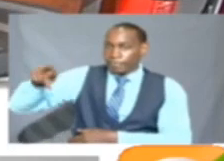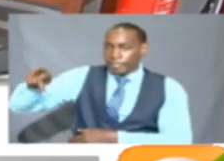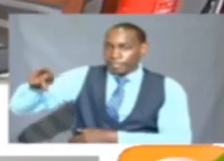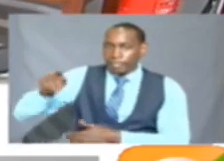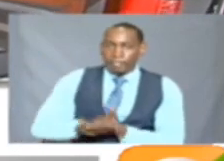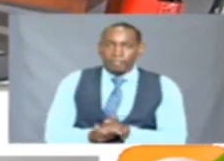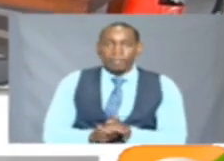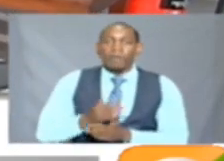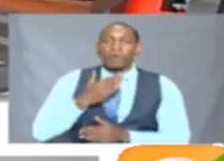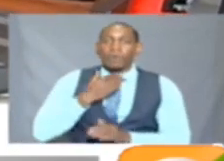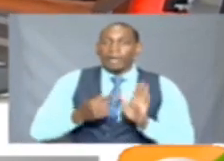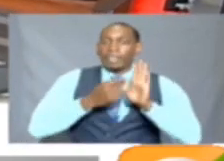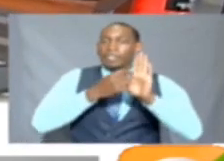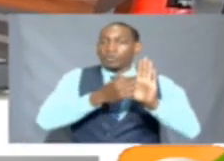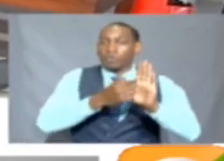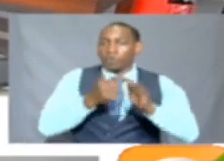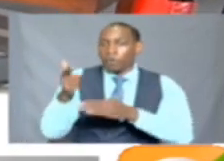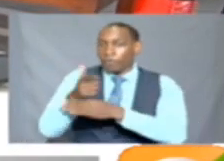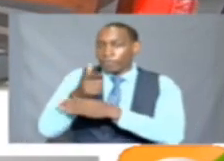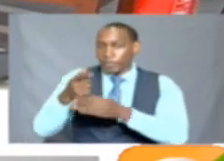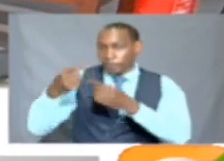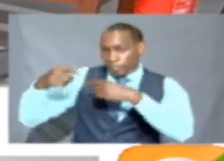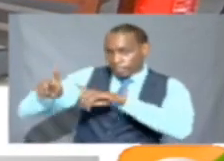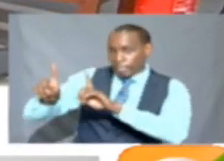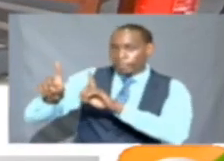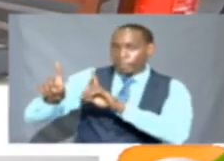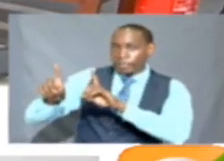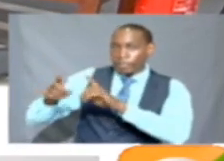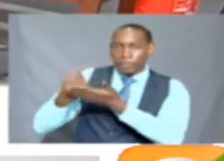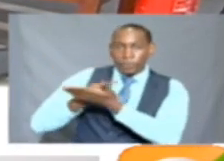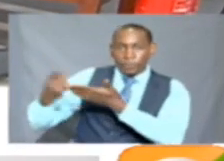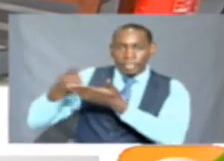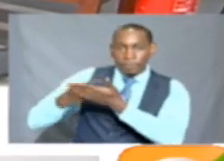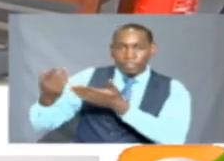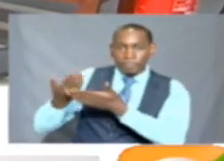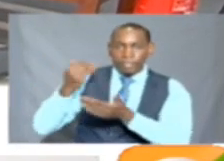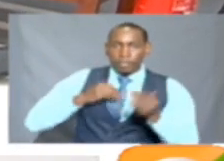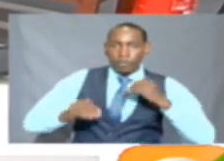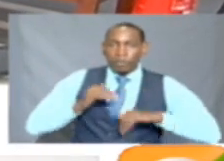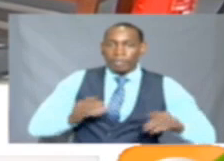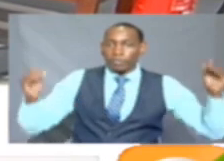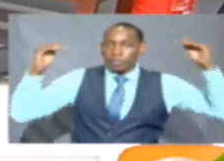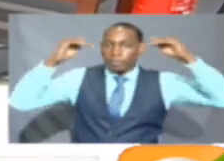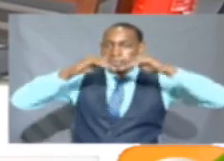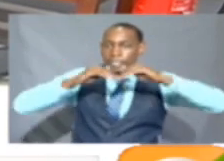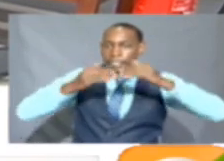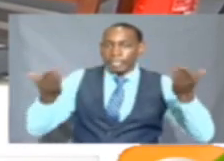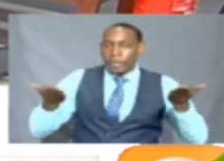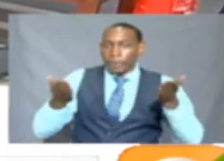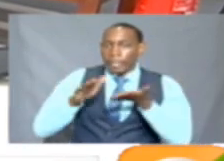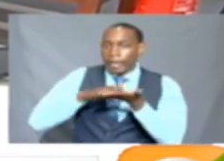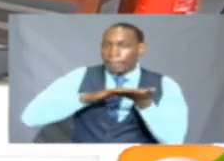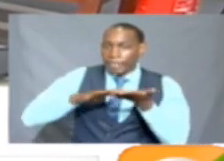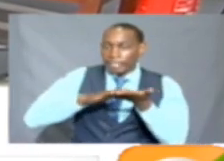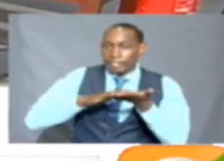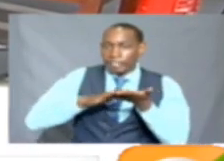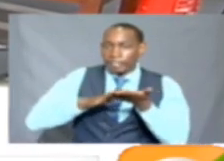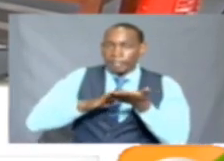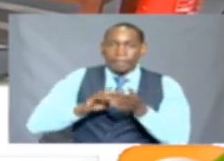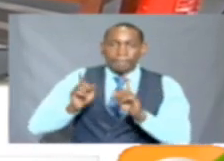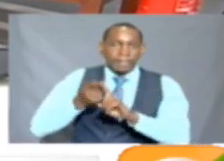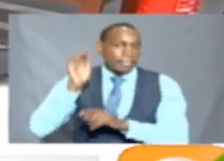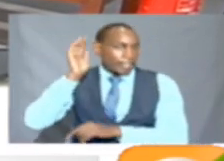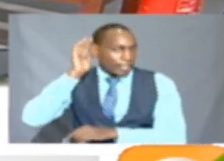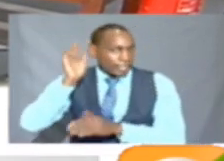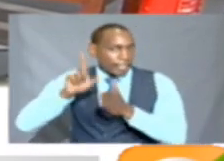I want to play you a little soundbite of you a couple of weeks ago at the corruption conference, where basically, actually, let's listen to the soundbite and we'll